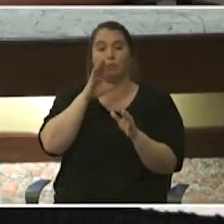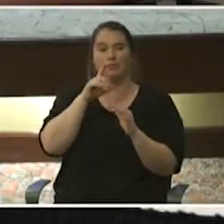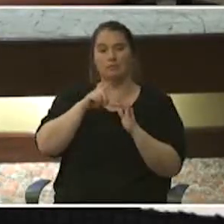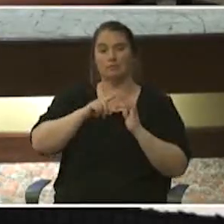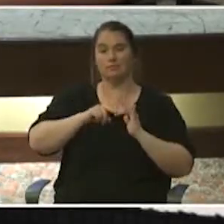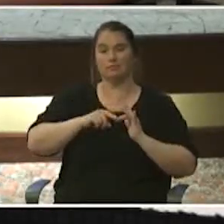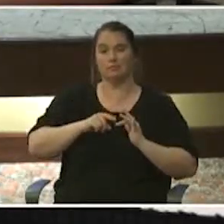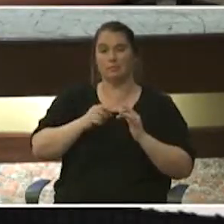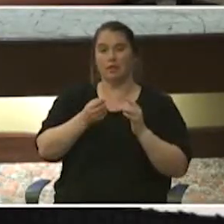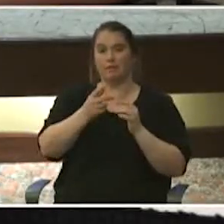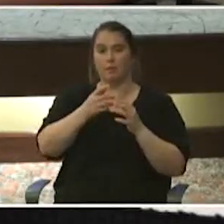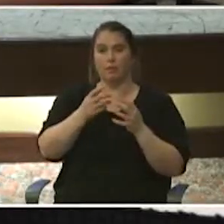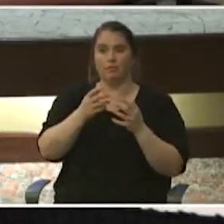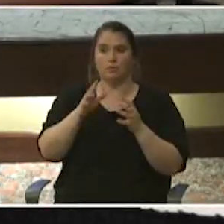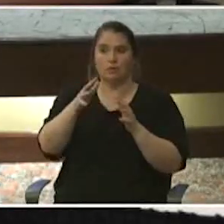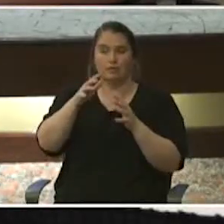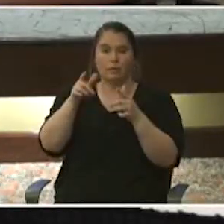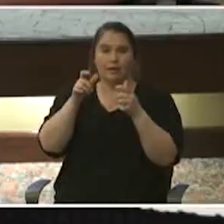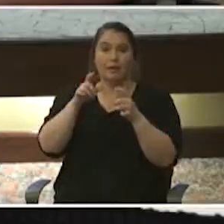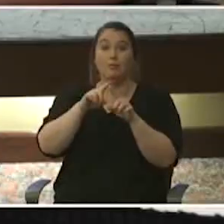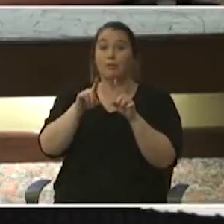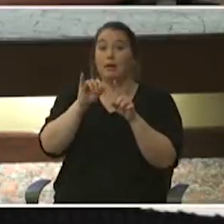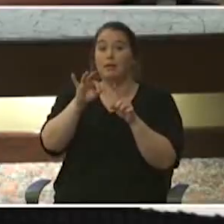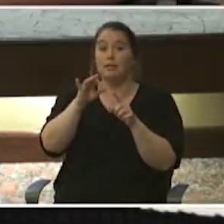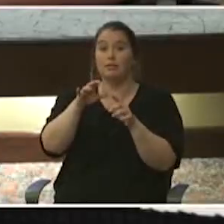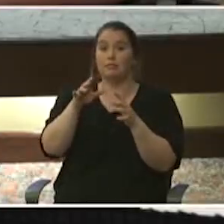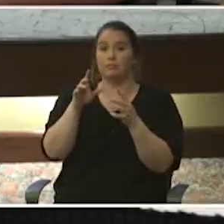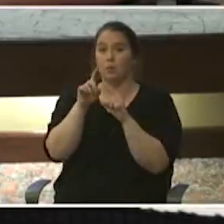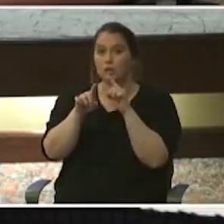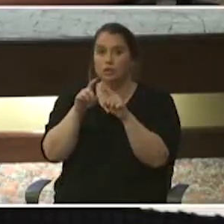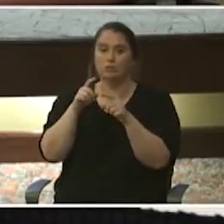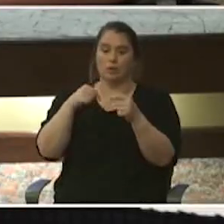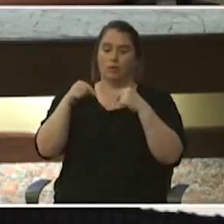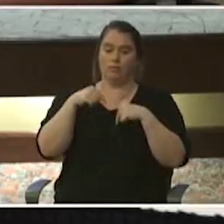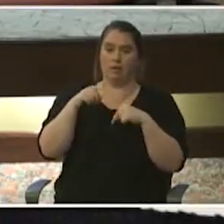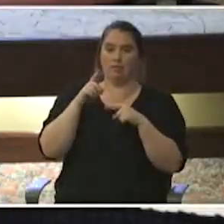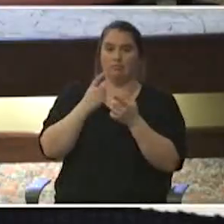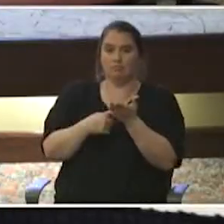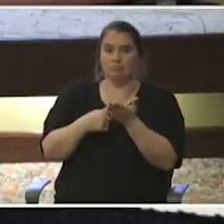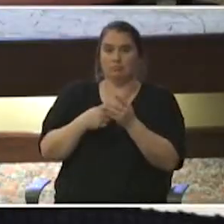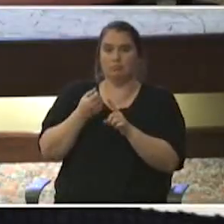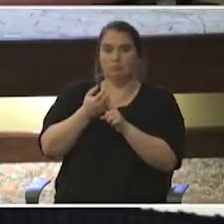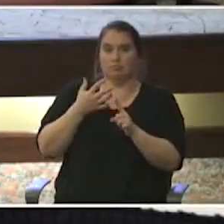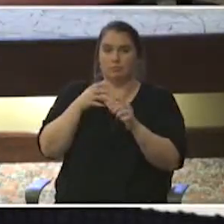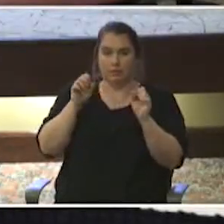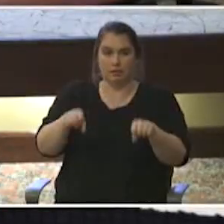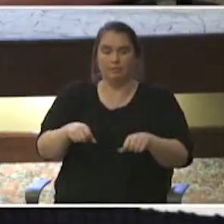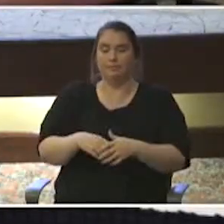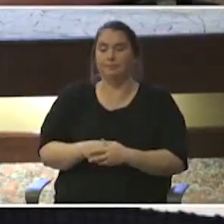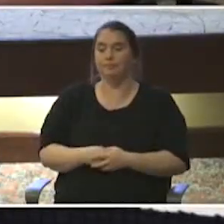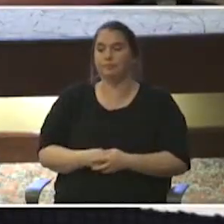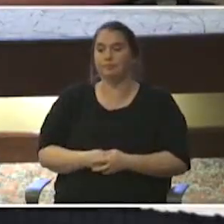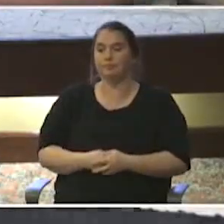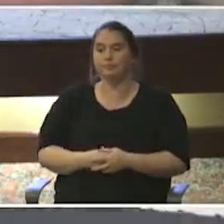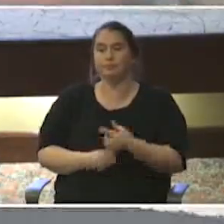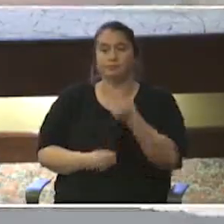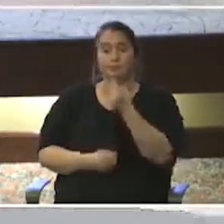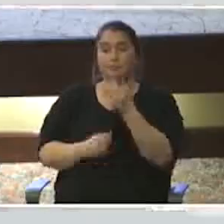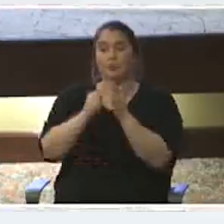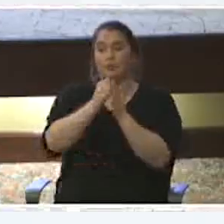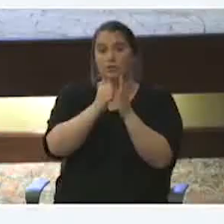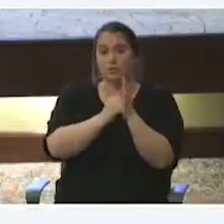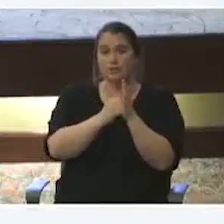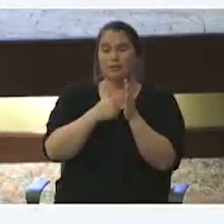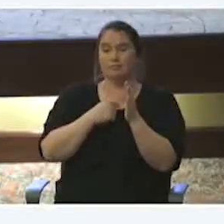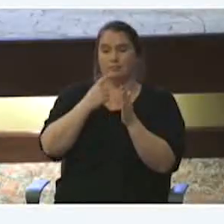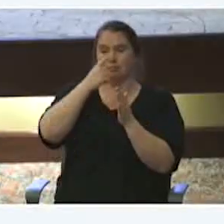them kind of quickly, but if there's any questions, we can always go back and revisit or discuss further. This is the agenda. I believe